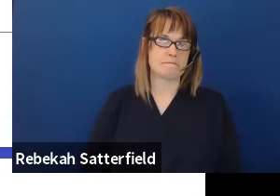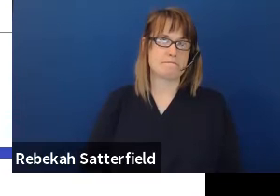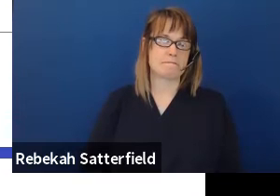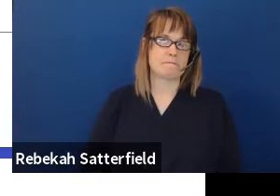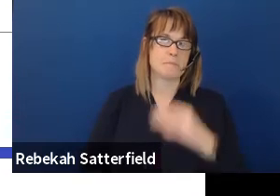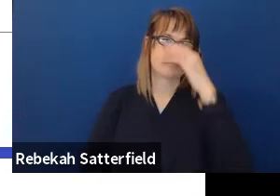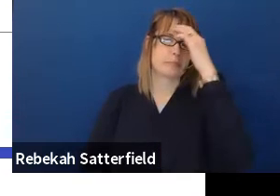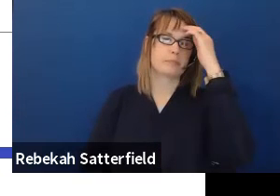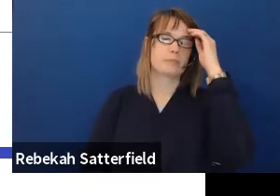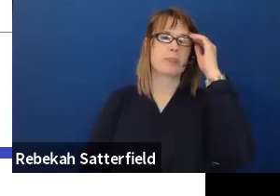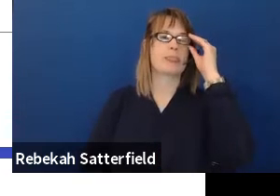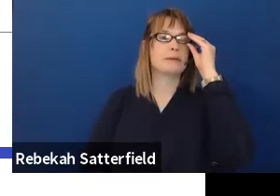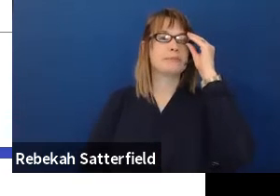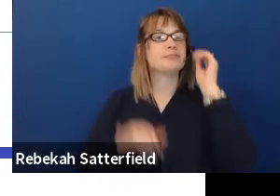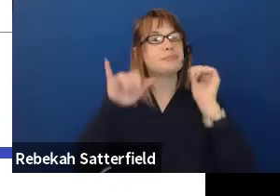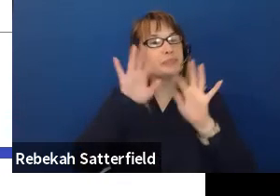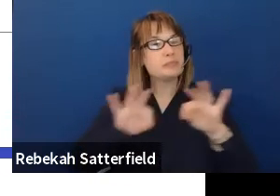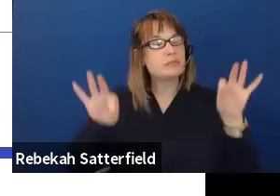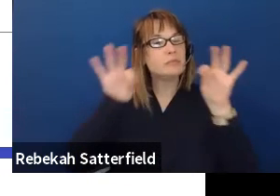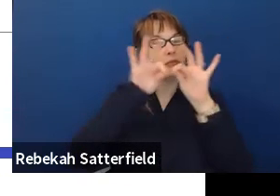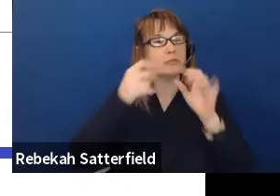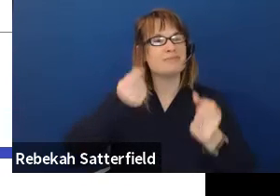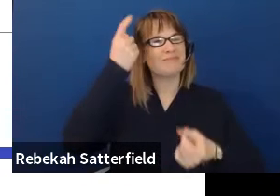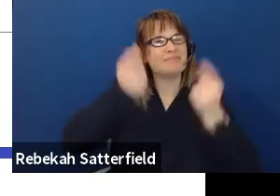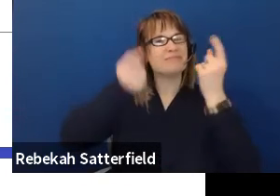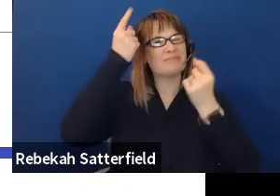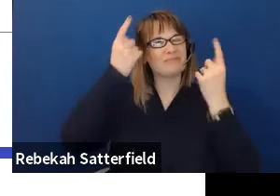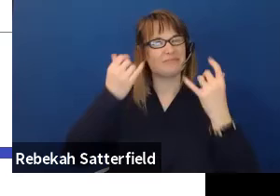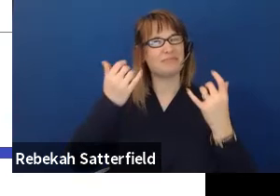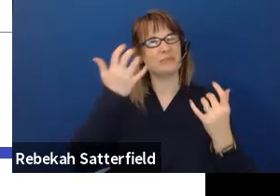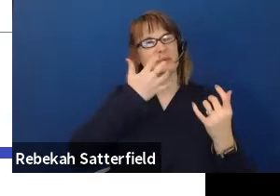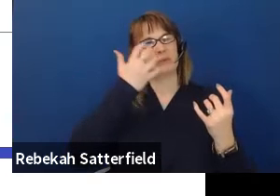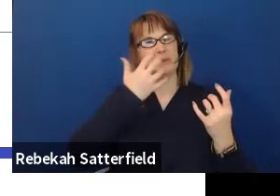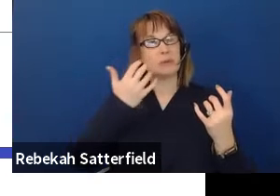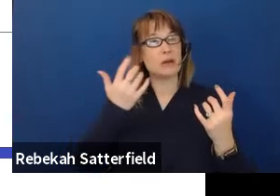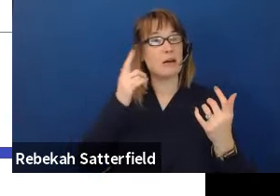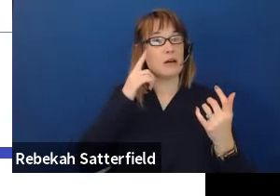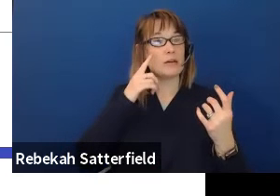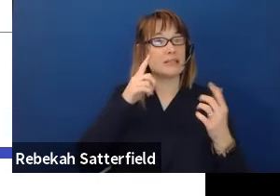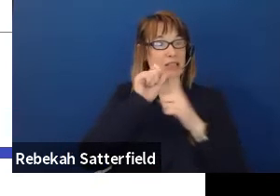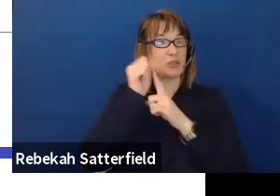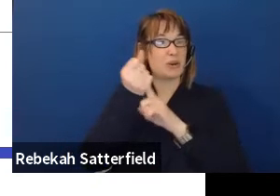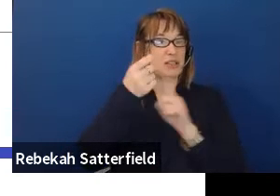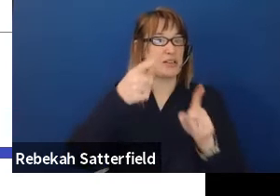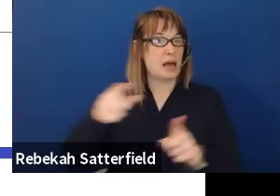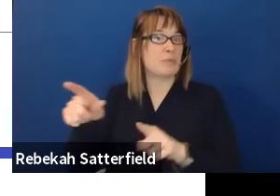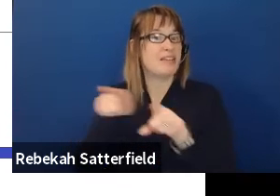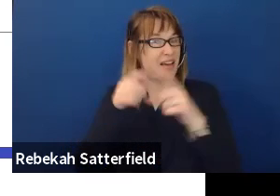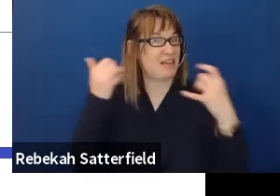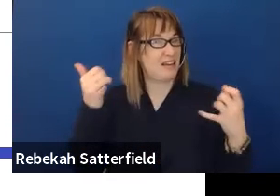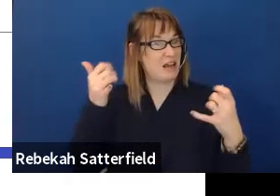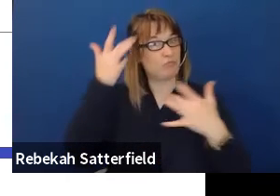It's also important to recognize the demanding situations, such as the current pandemic, which can create